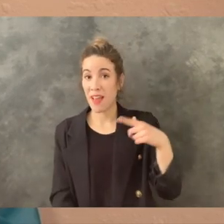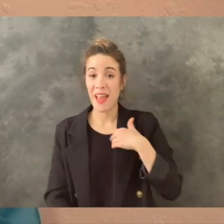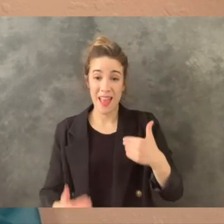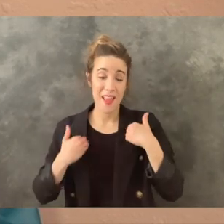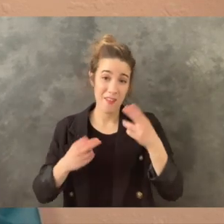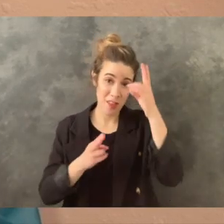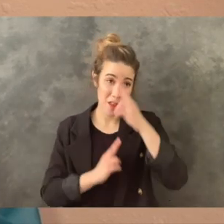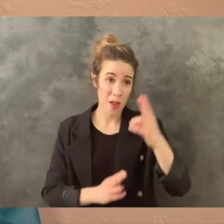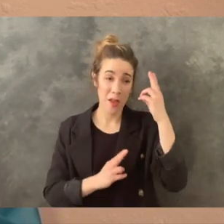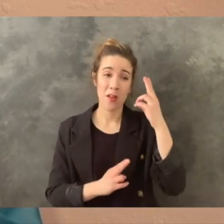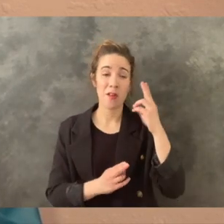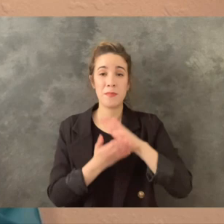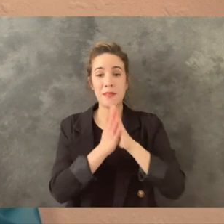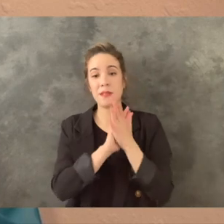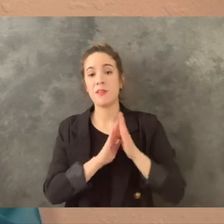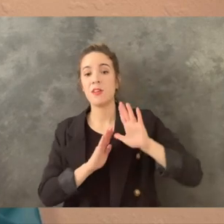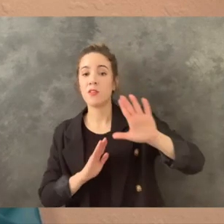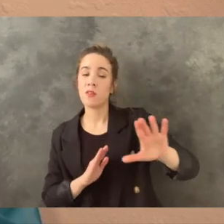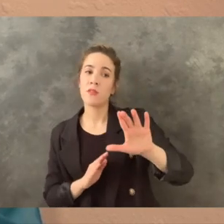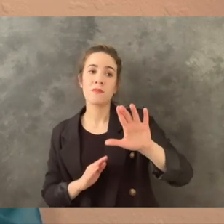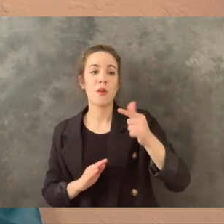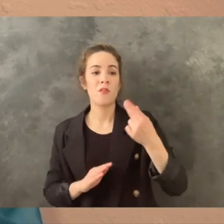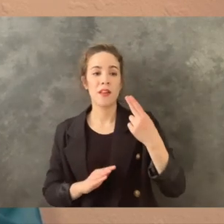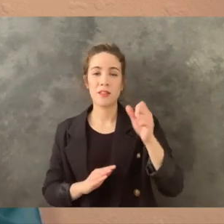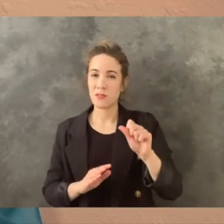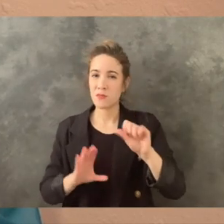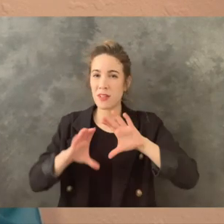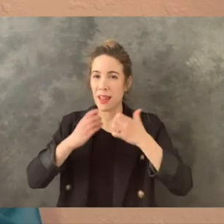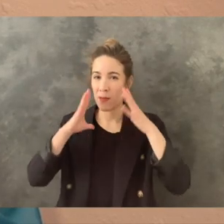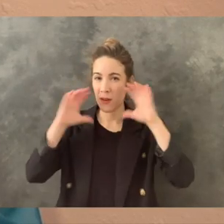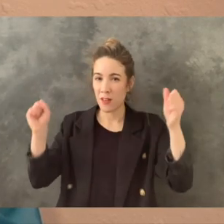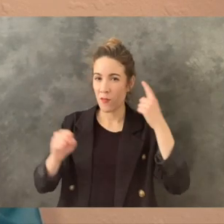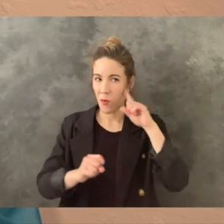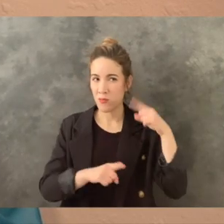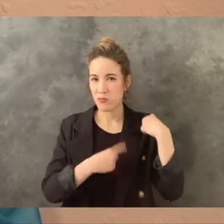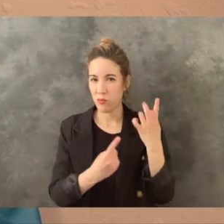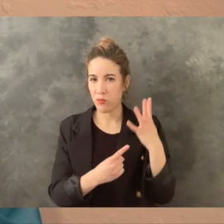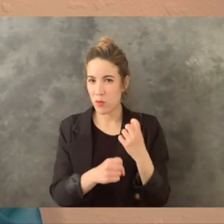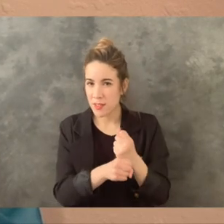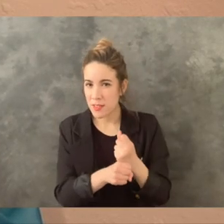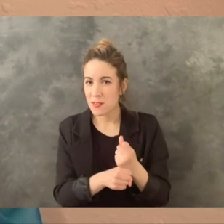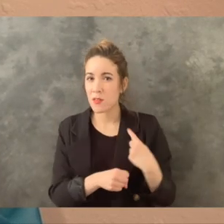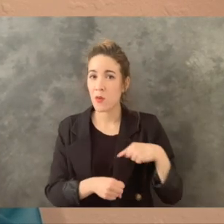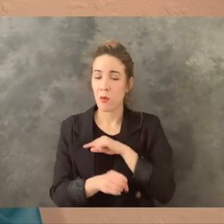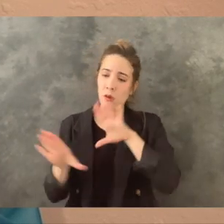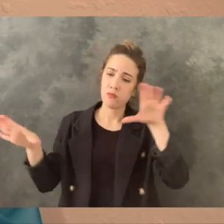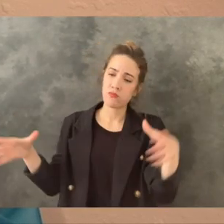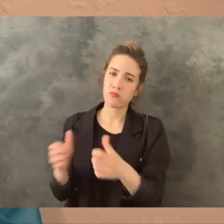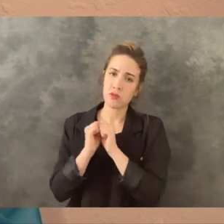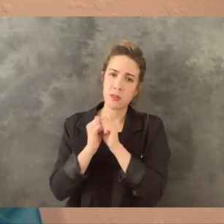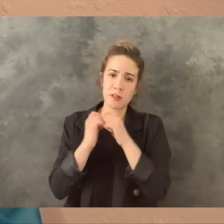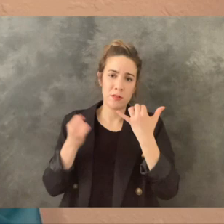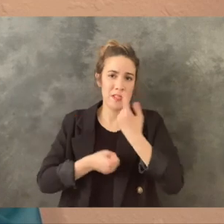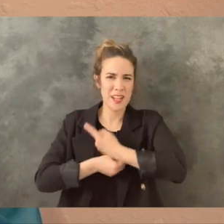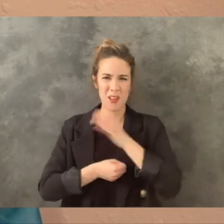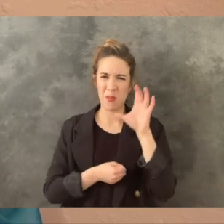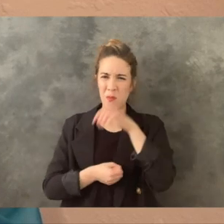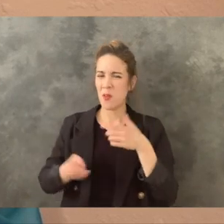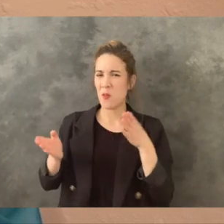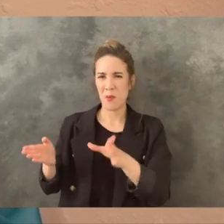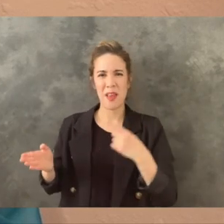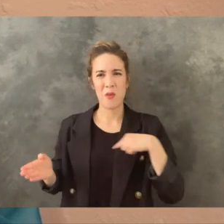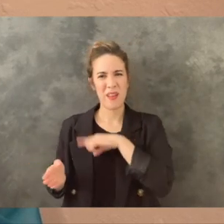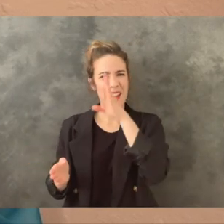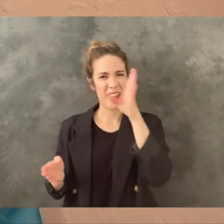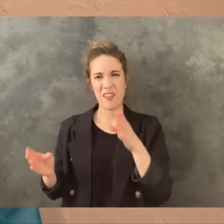Papanikas, and I've had the honor of being your Gulf High School class president for the past 4 years. We are brought together today in an unusual way